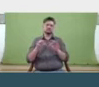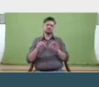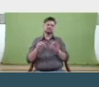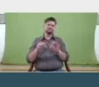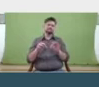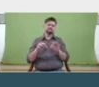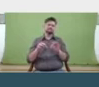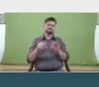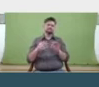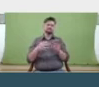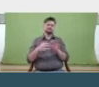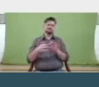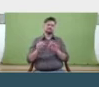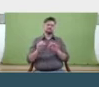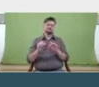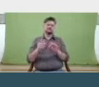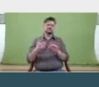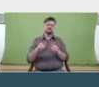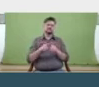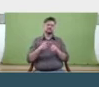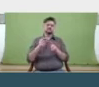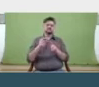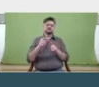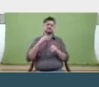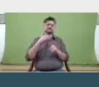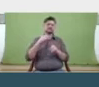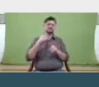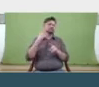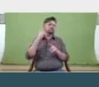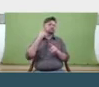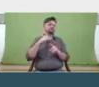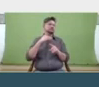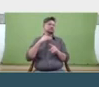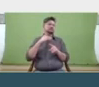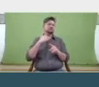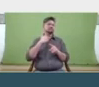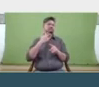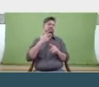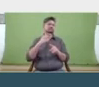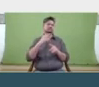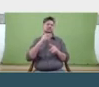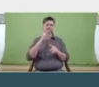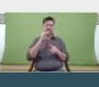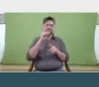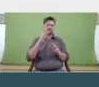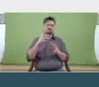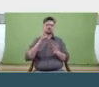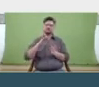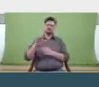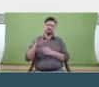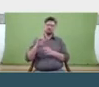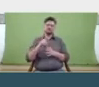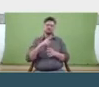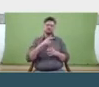actually irrelevant for sign language right phonology is a different thing i won't go into it because phonology has to do with